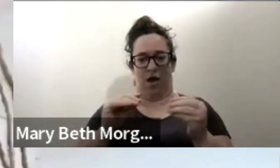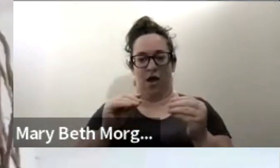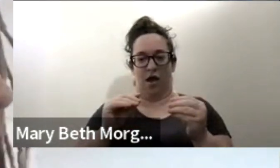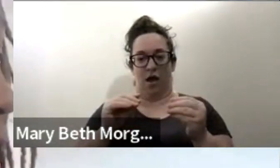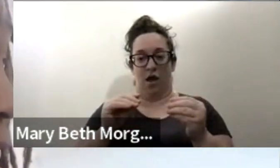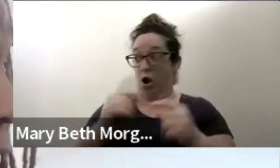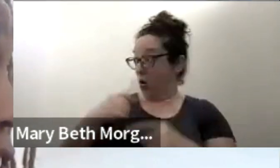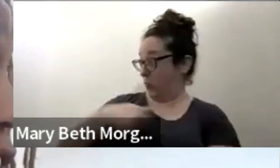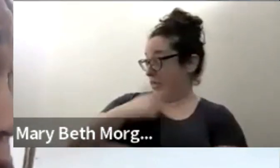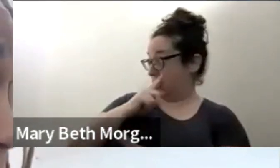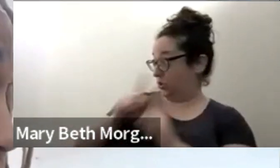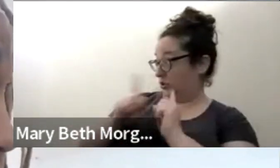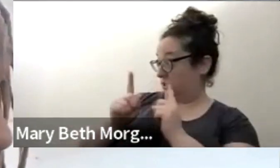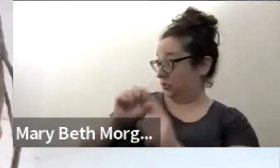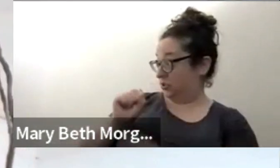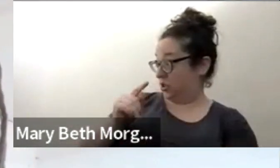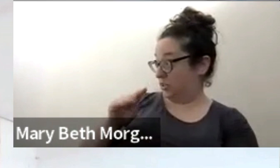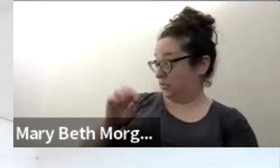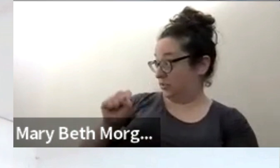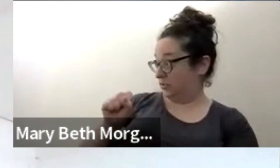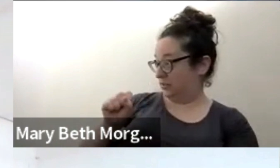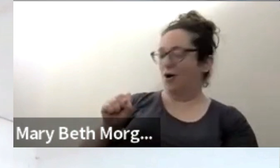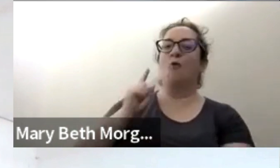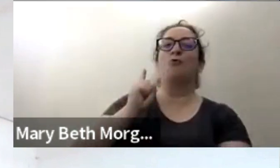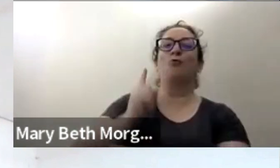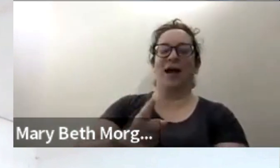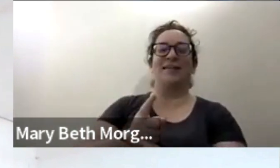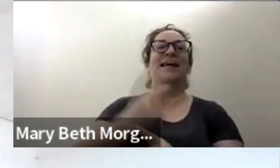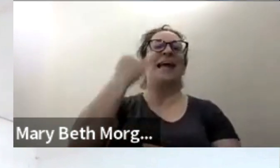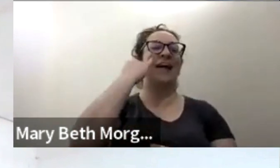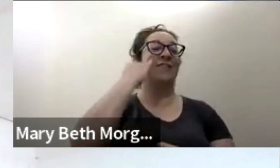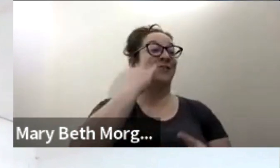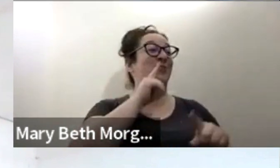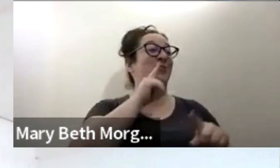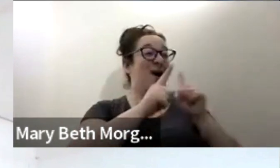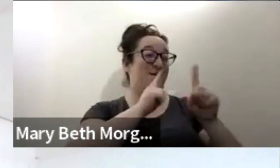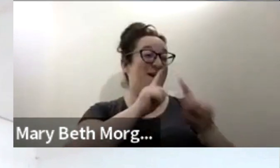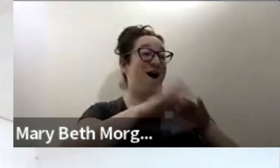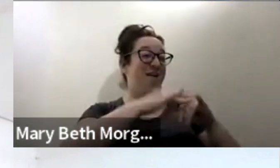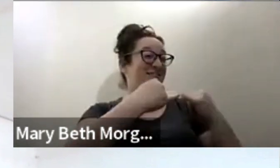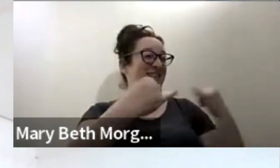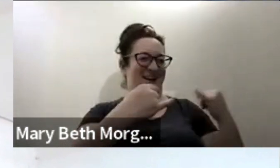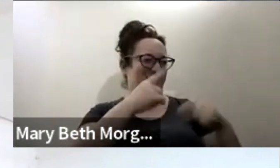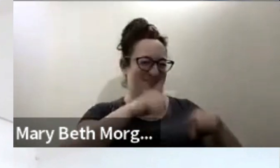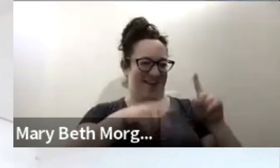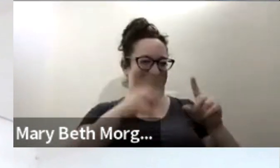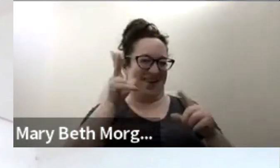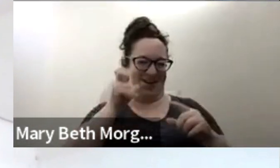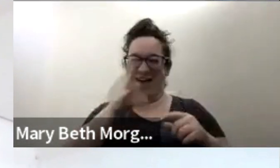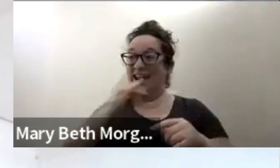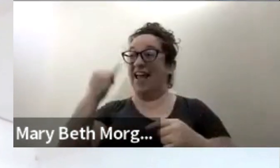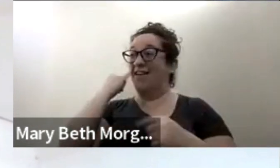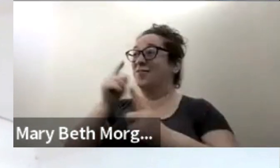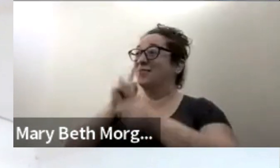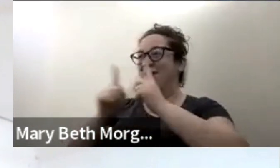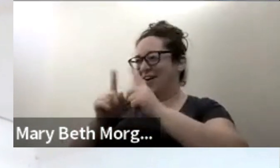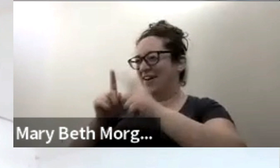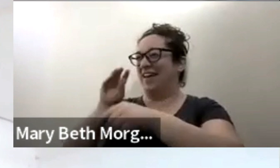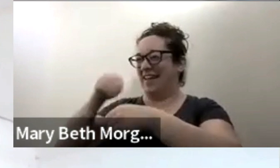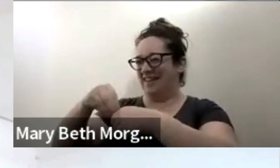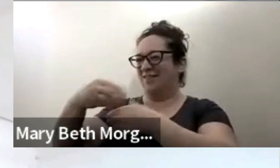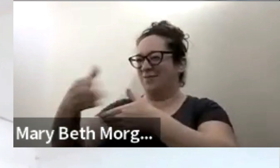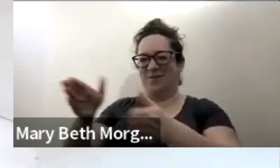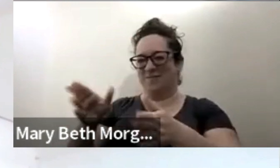was, are we going to discuss the sonnets? And because they're particularly romantic and